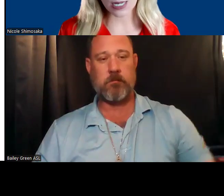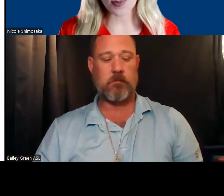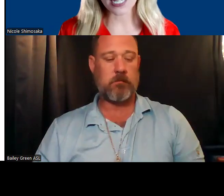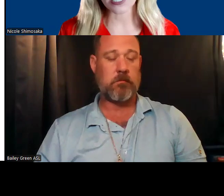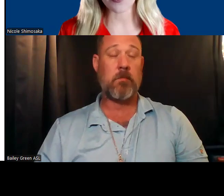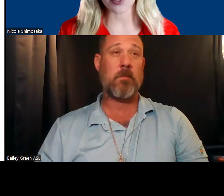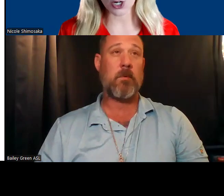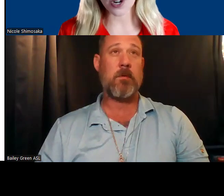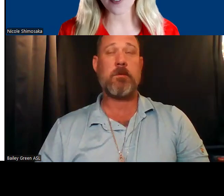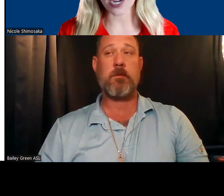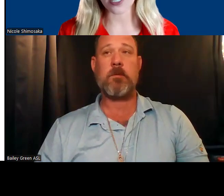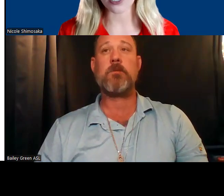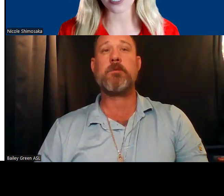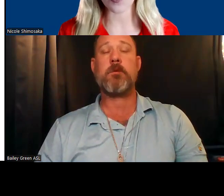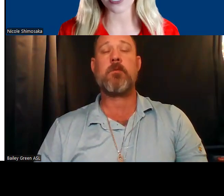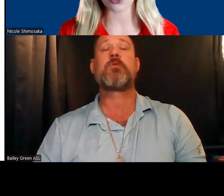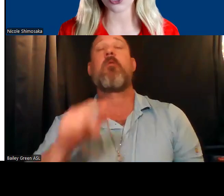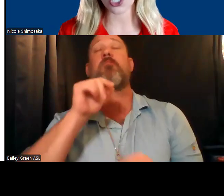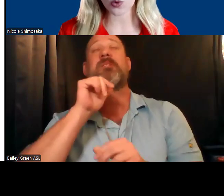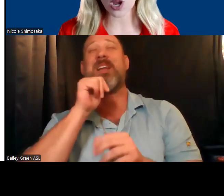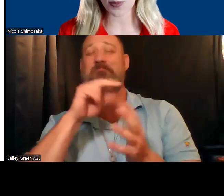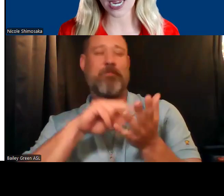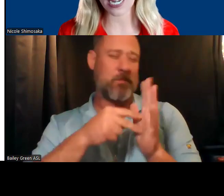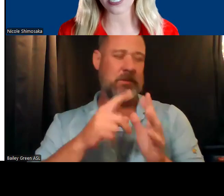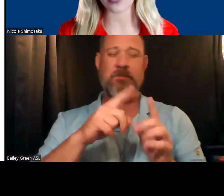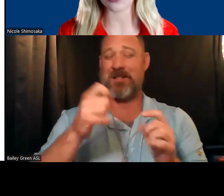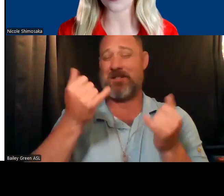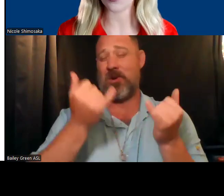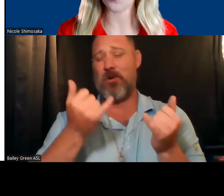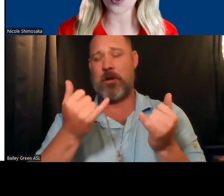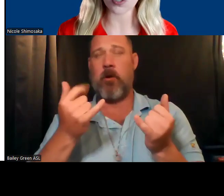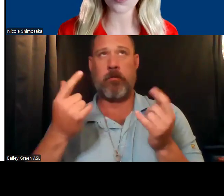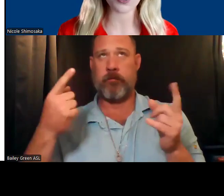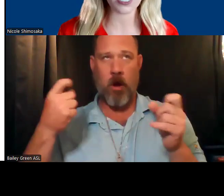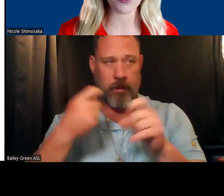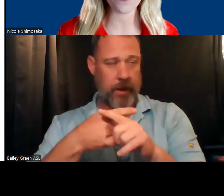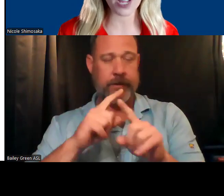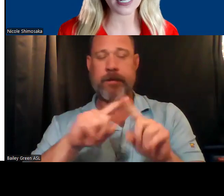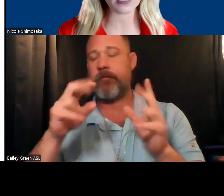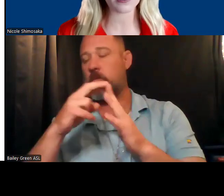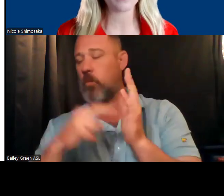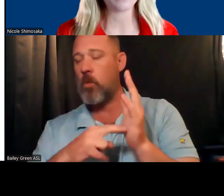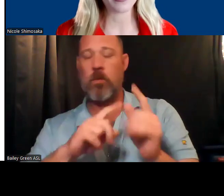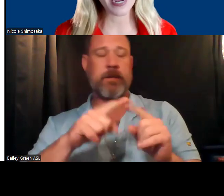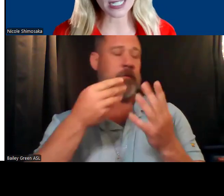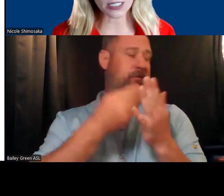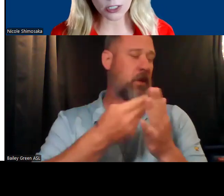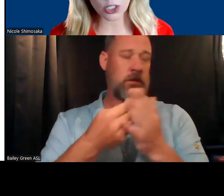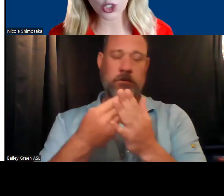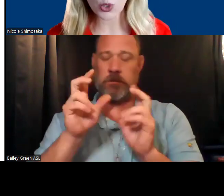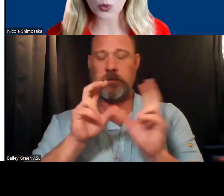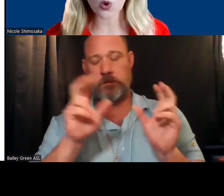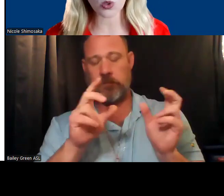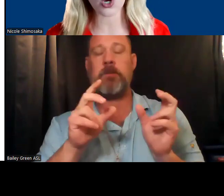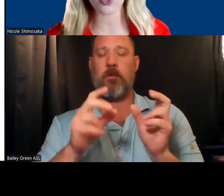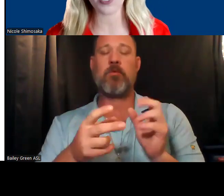Unintentionally, because the current factors and weights are so complicated and there's different rules for different funds, and there's